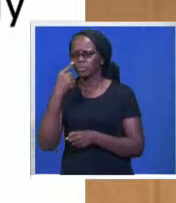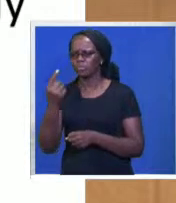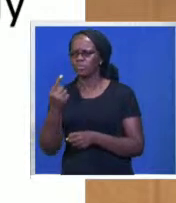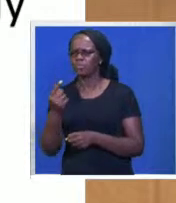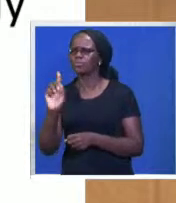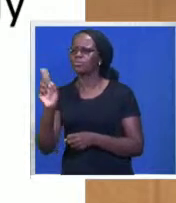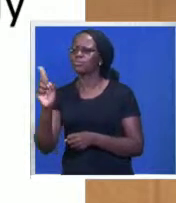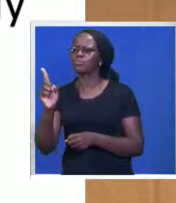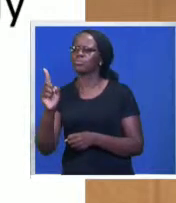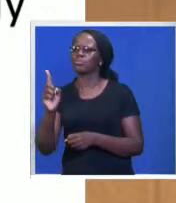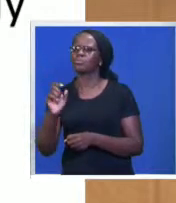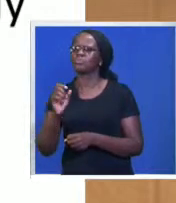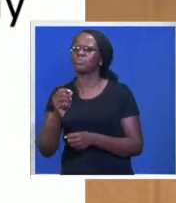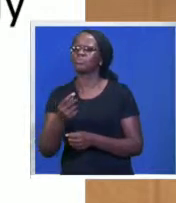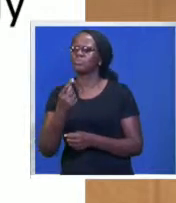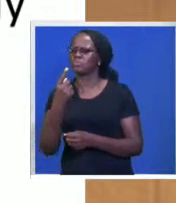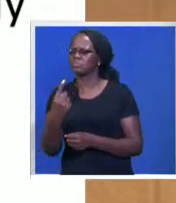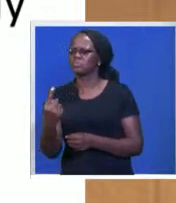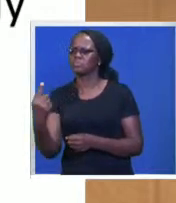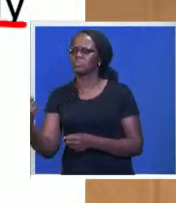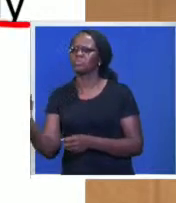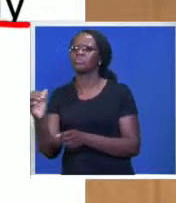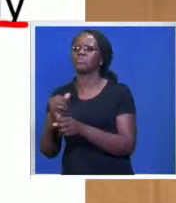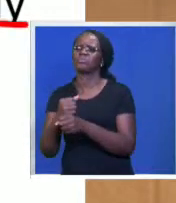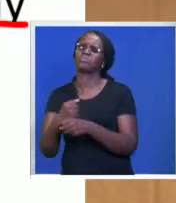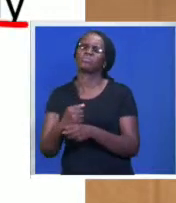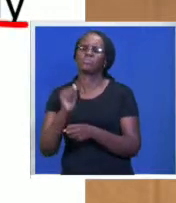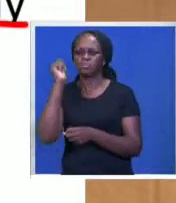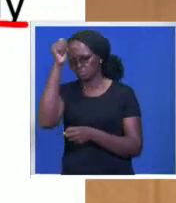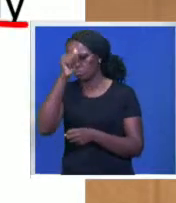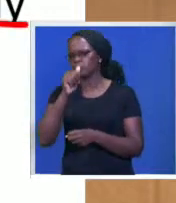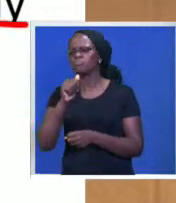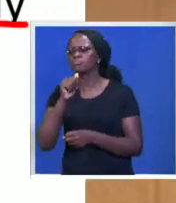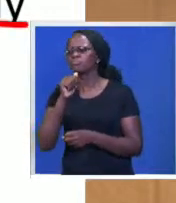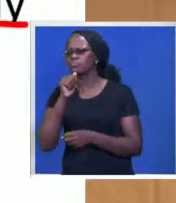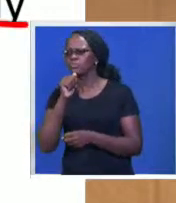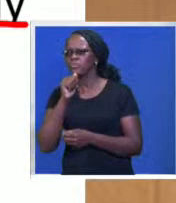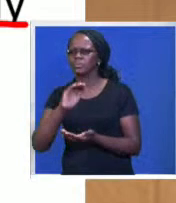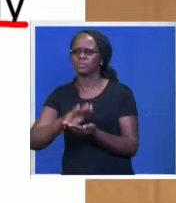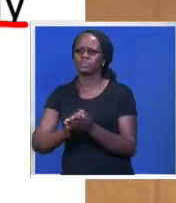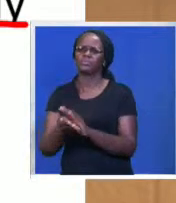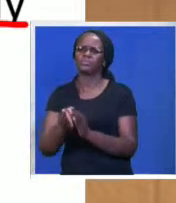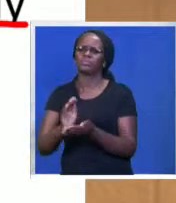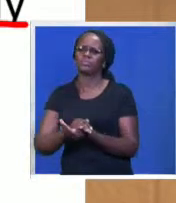Tom. How humans were created differently from all